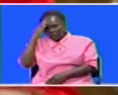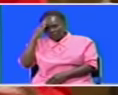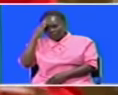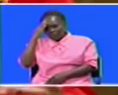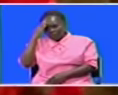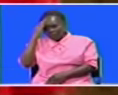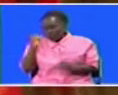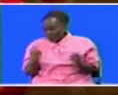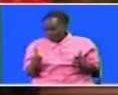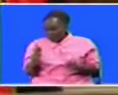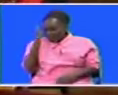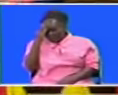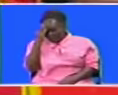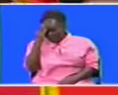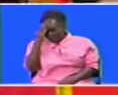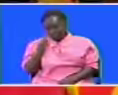Yeah?